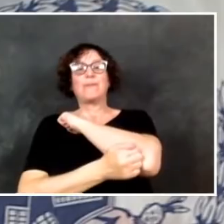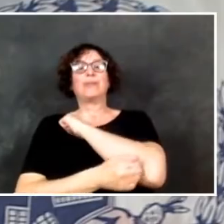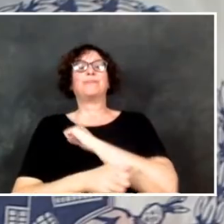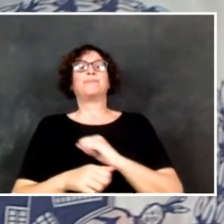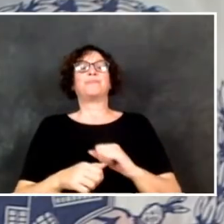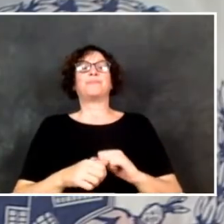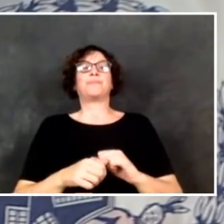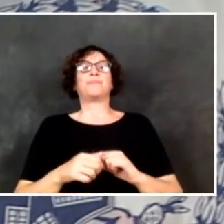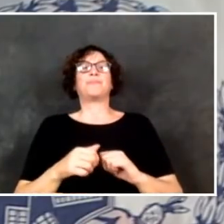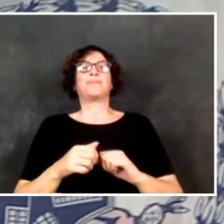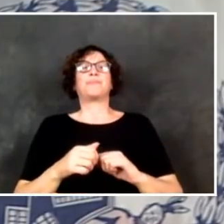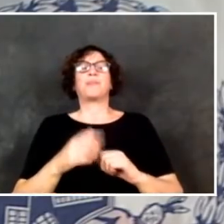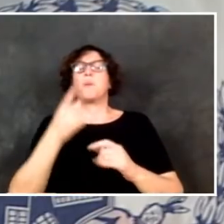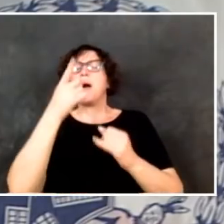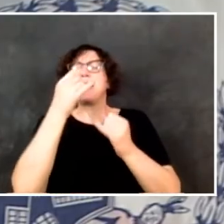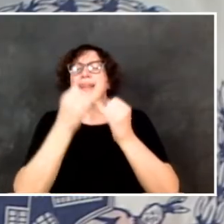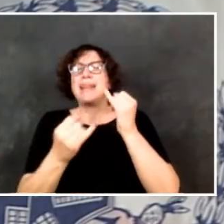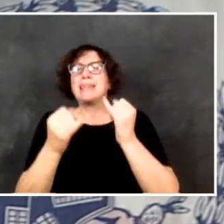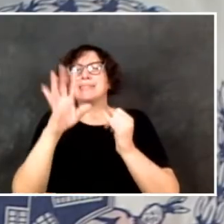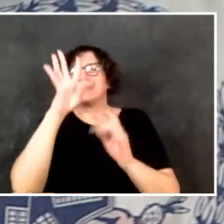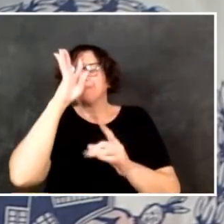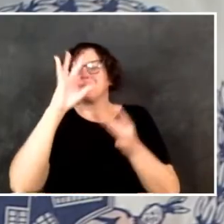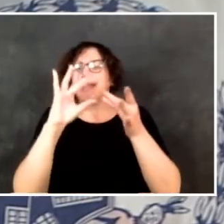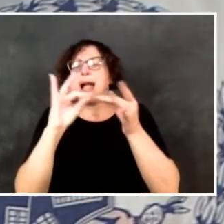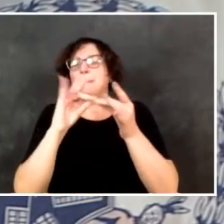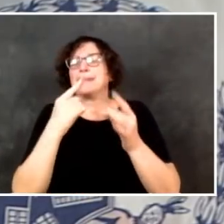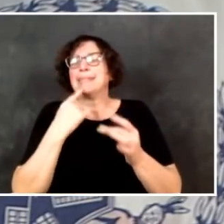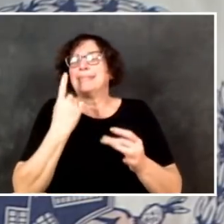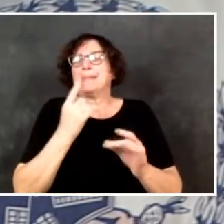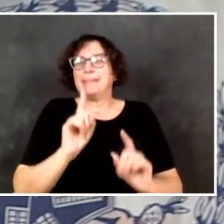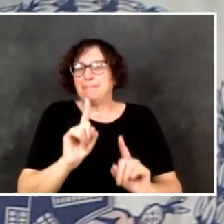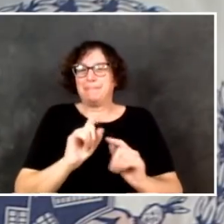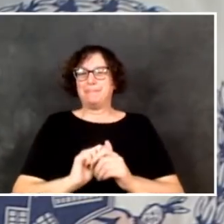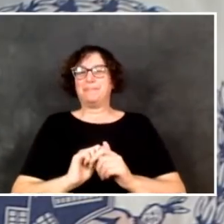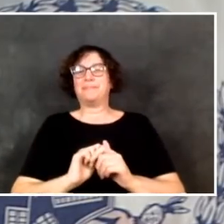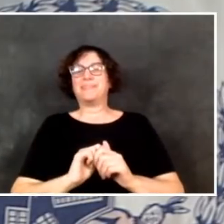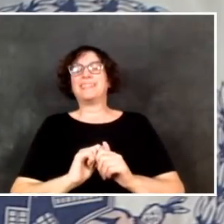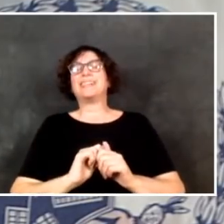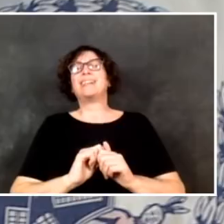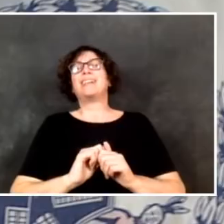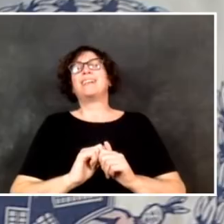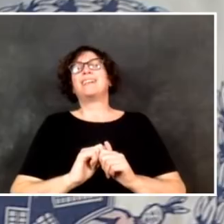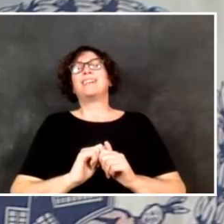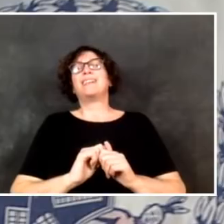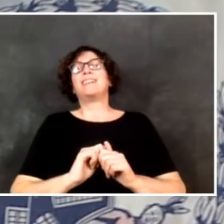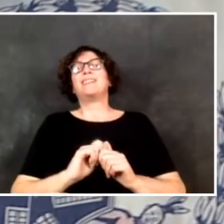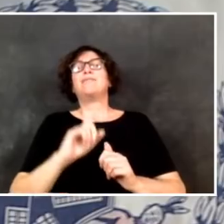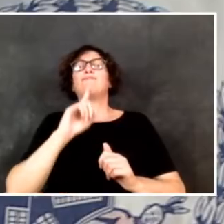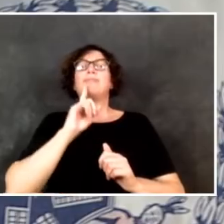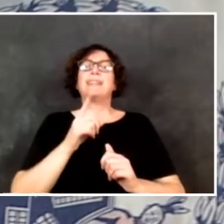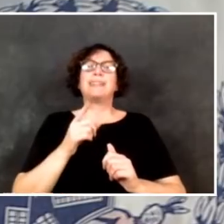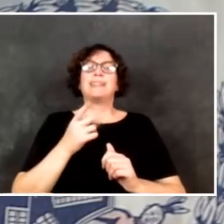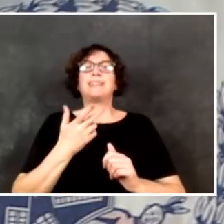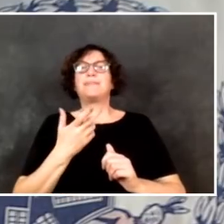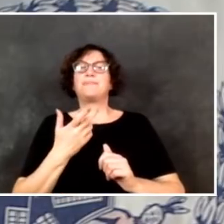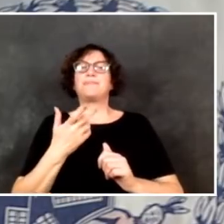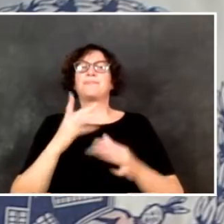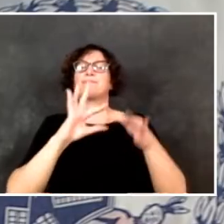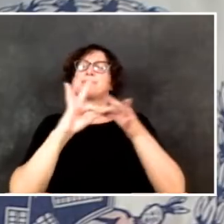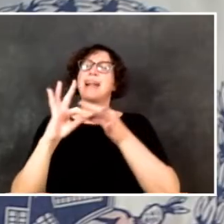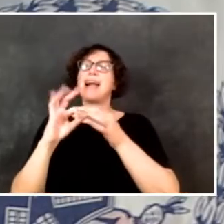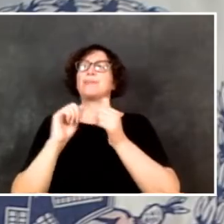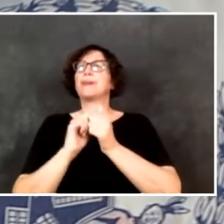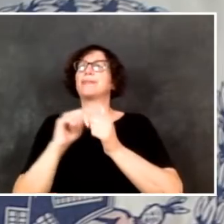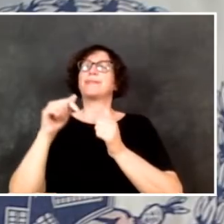it's on the theme, again, so many powerful themes in the holiday season, and another theme